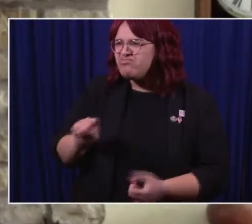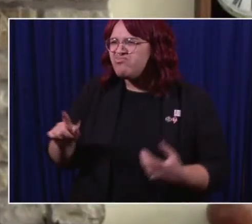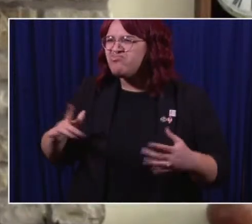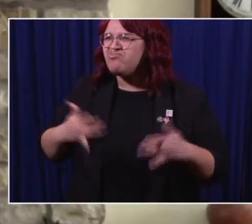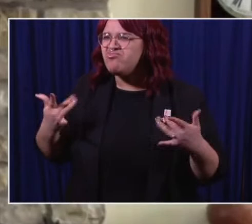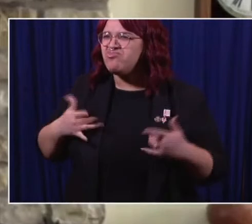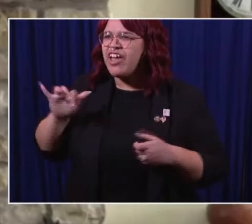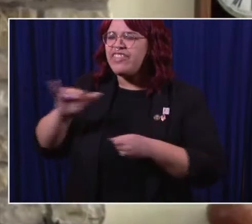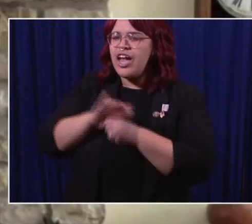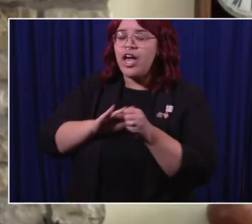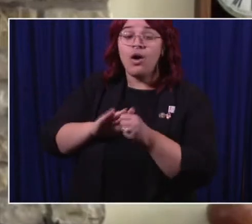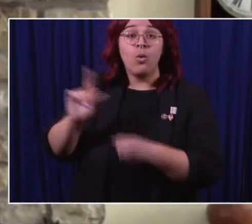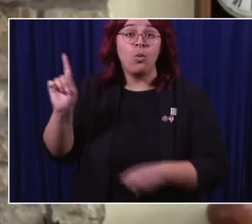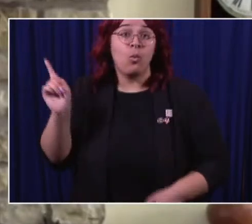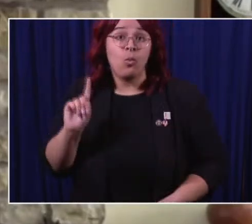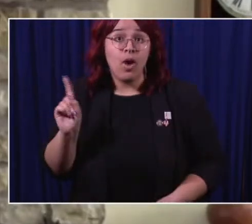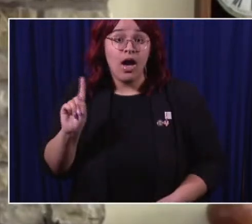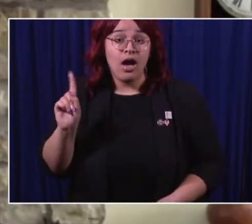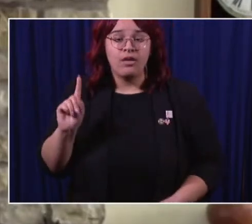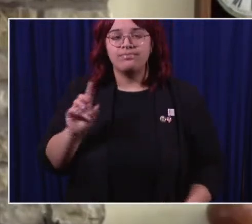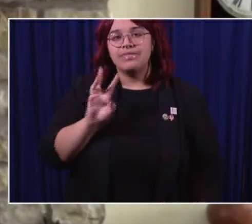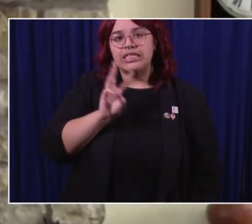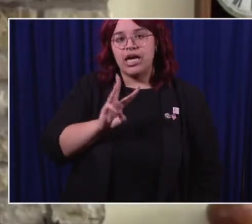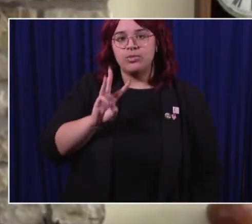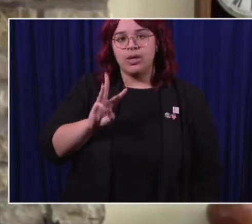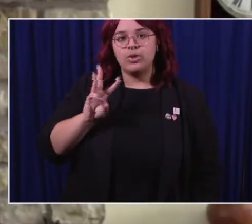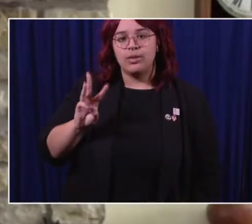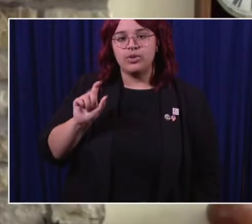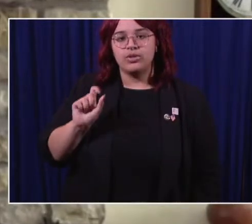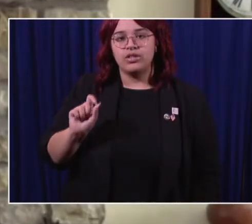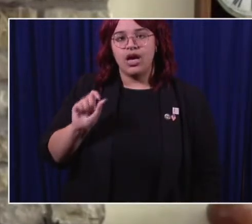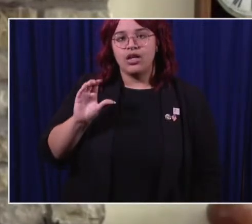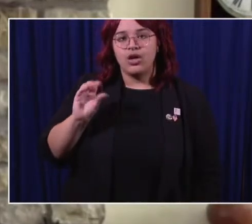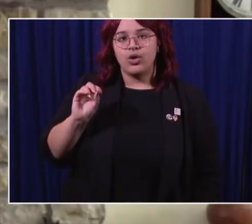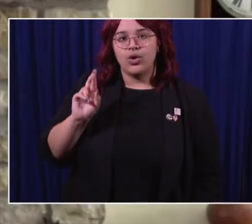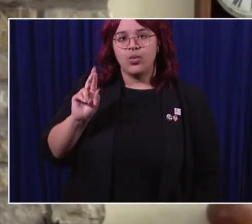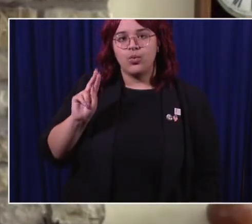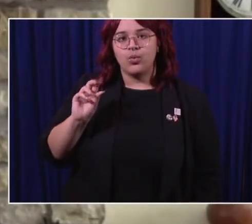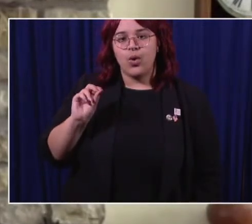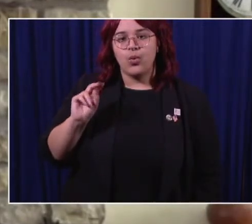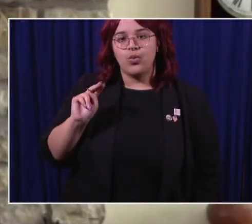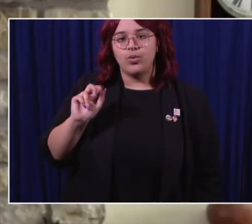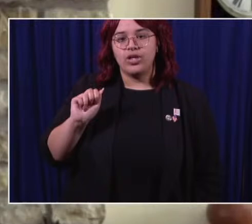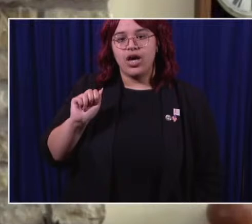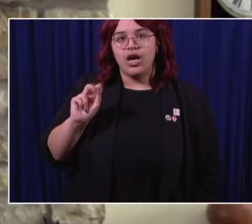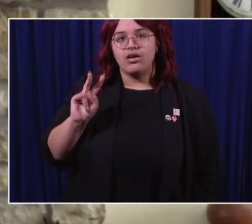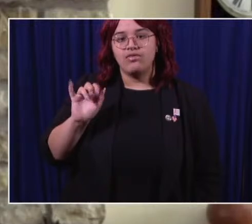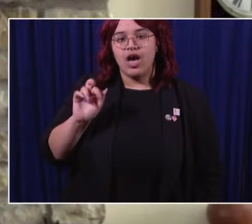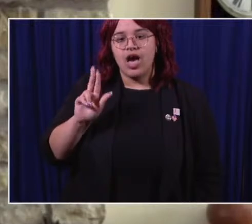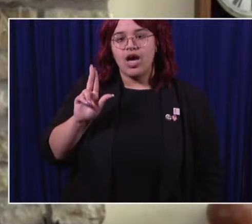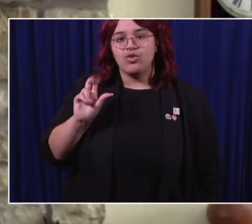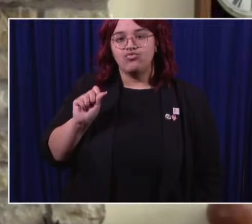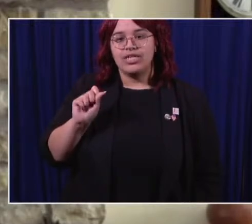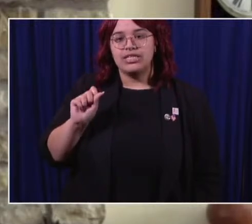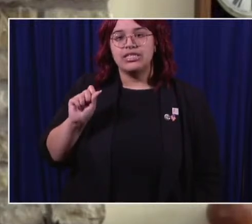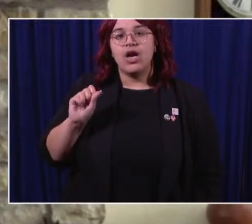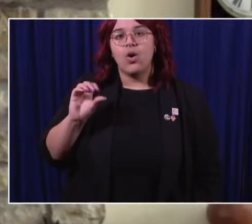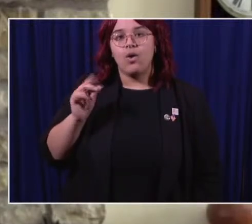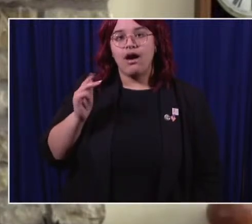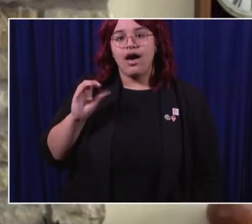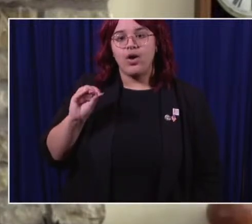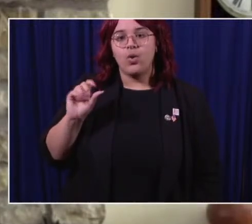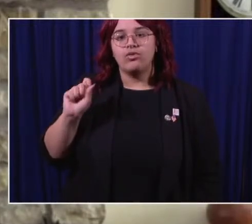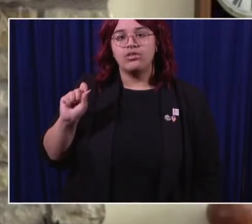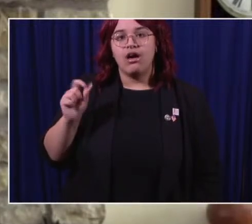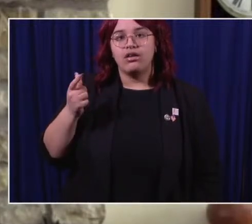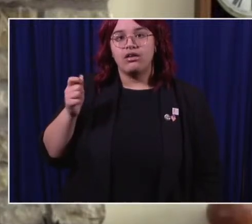coronavirus.ohio.gov, coronavirus.ohio.gov. Red means visitation is restricted to only compassionate care visits.